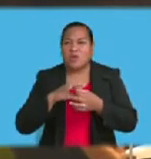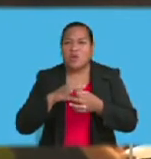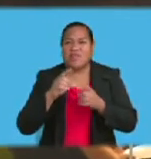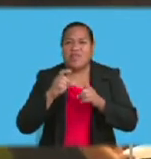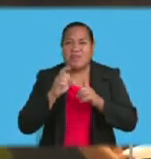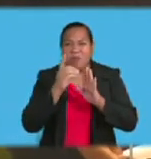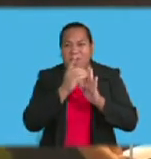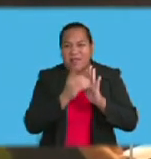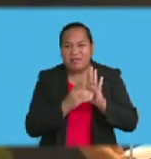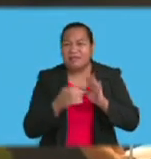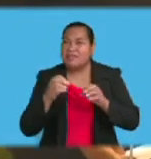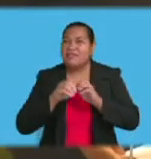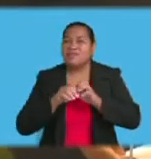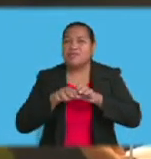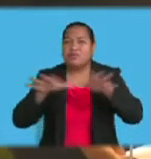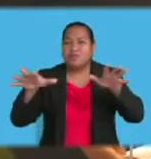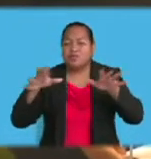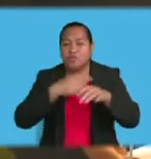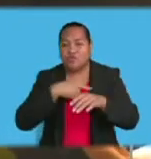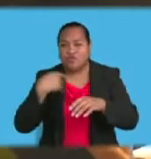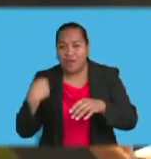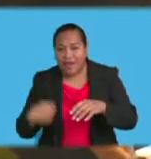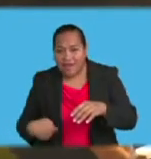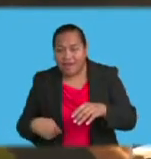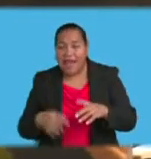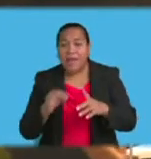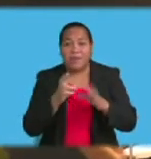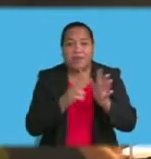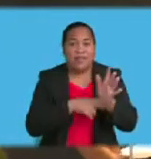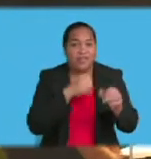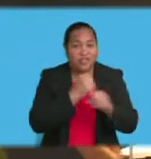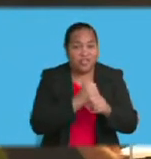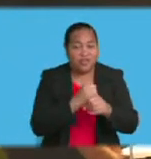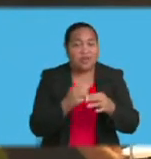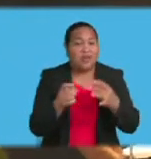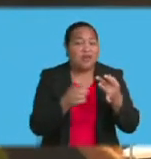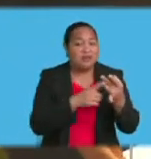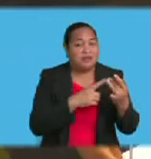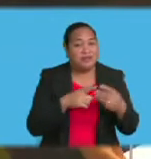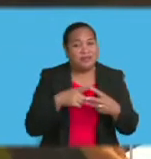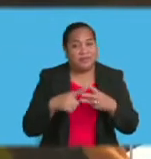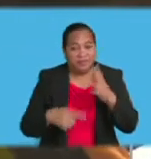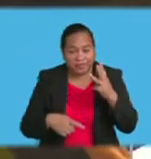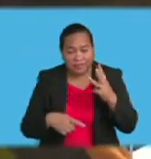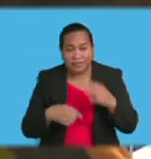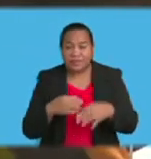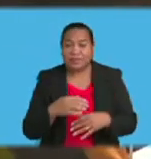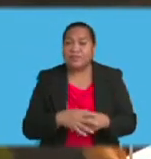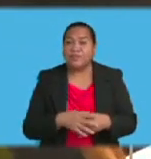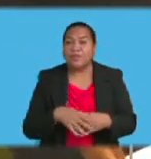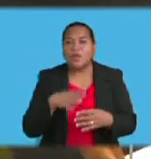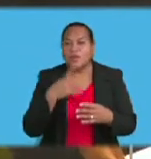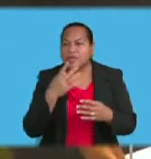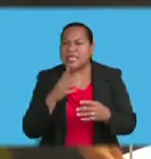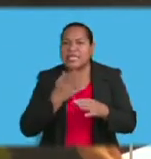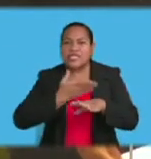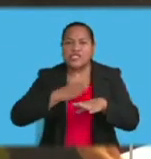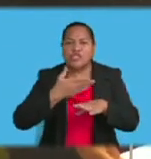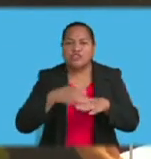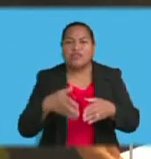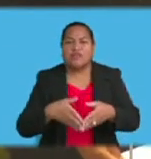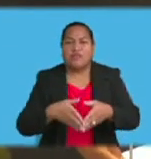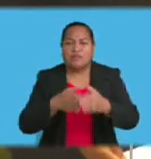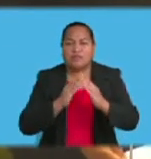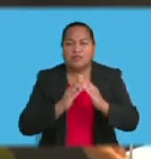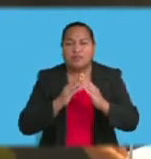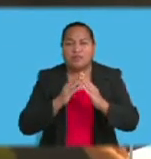China, in Australia, in Papua New Guinea through our trade commissions. And the newly formed Trade Commission in Auckland, Madam